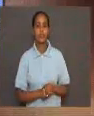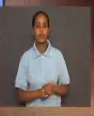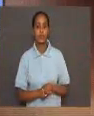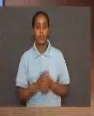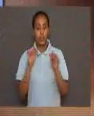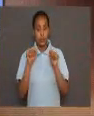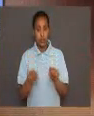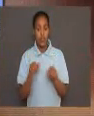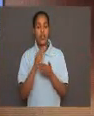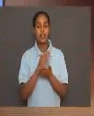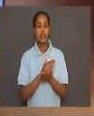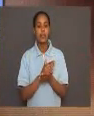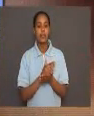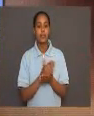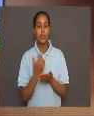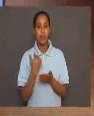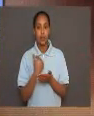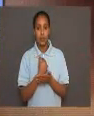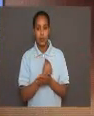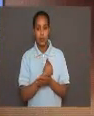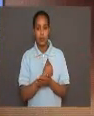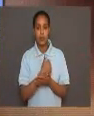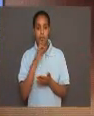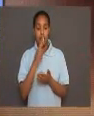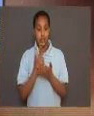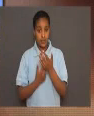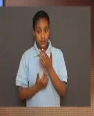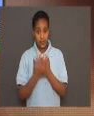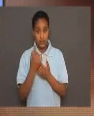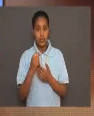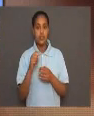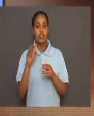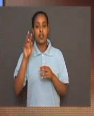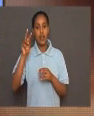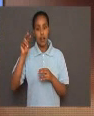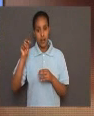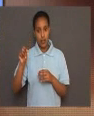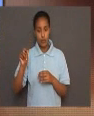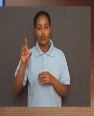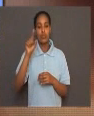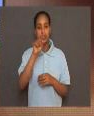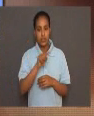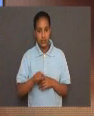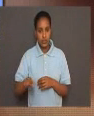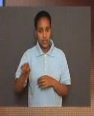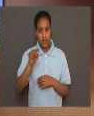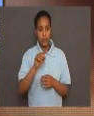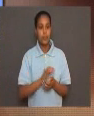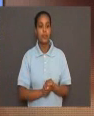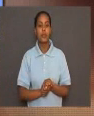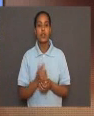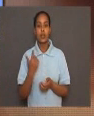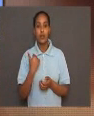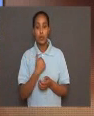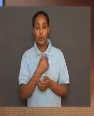In today's lesson, we are going to discuss the nitrogen cycle. We